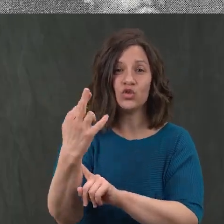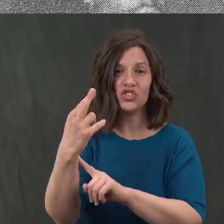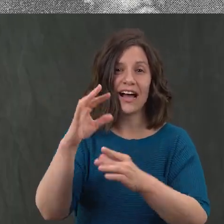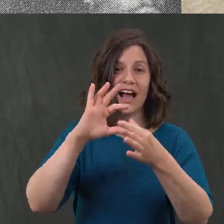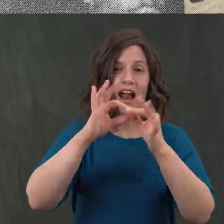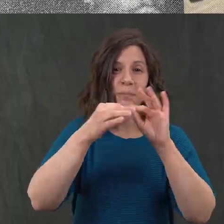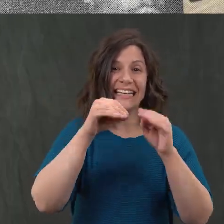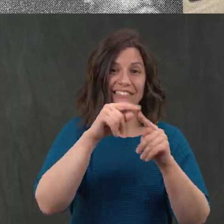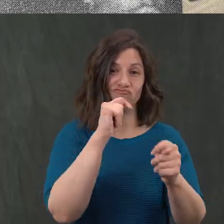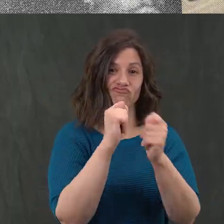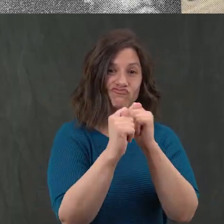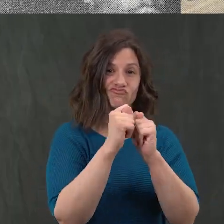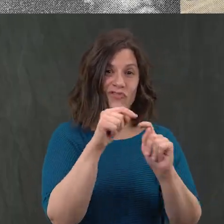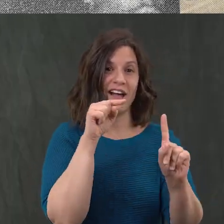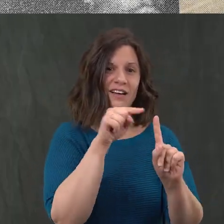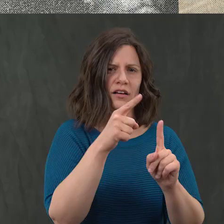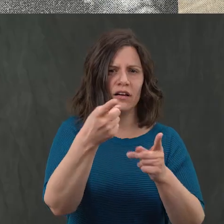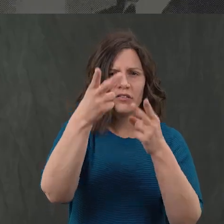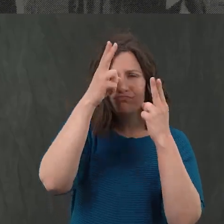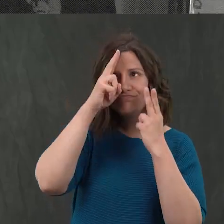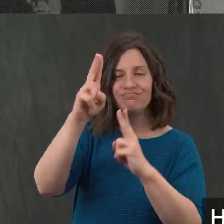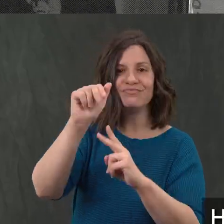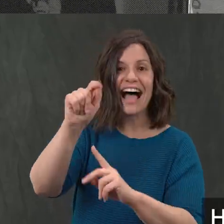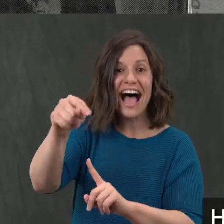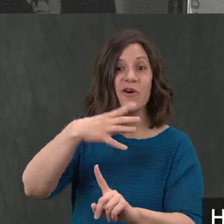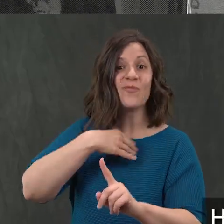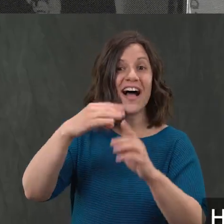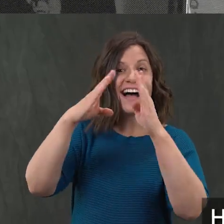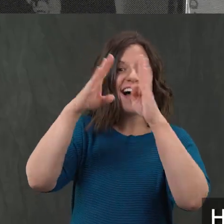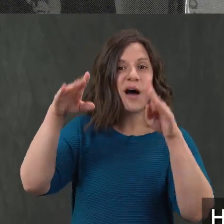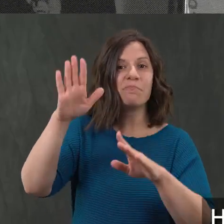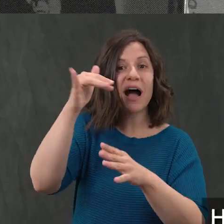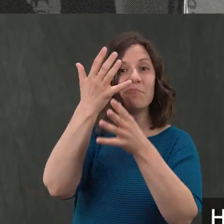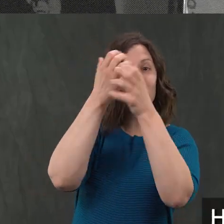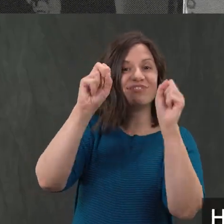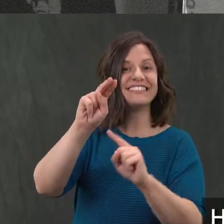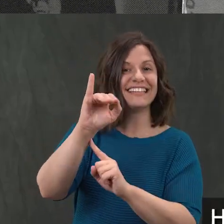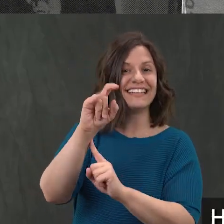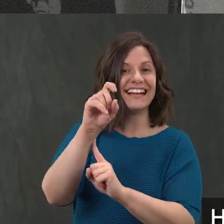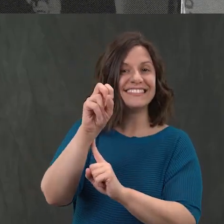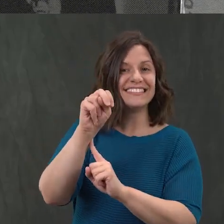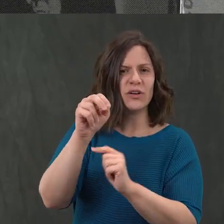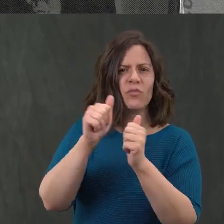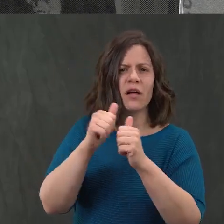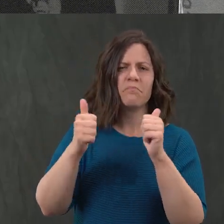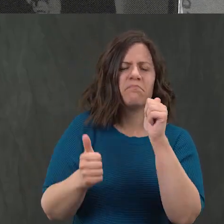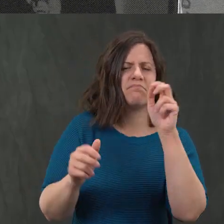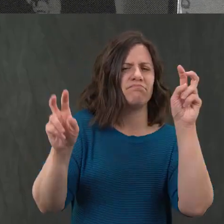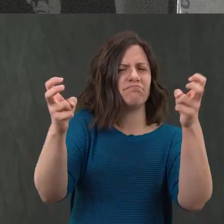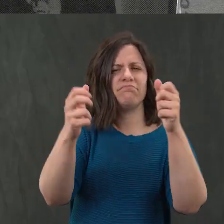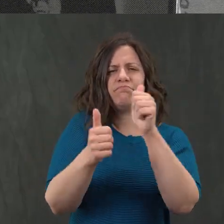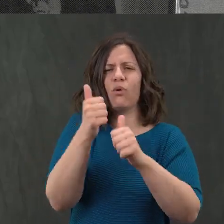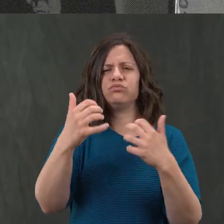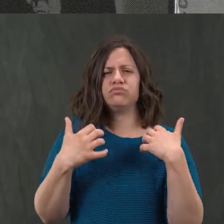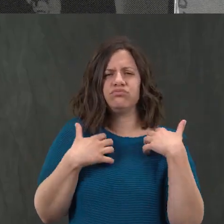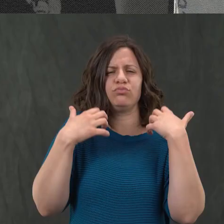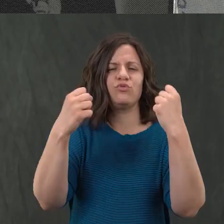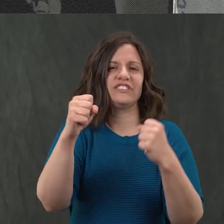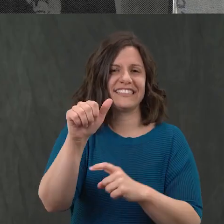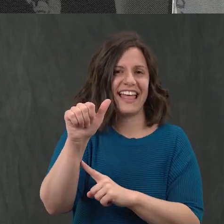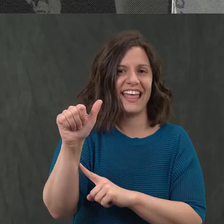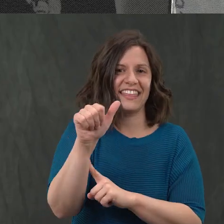competed in the Junior Olympics in track. He was honored at the White House by President Nixon with the Most Courageous Athlete